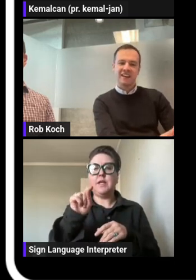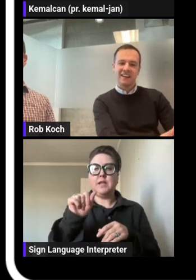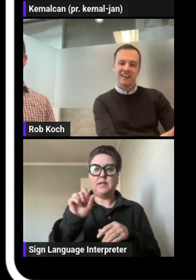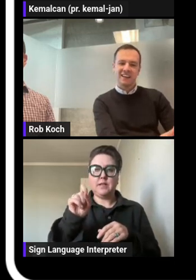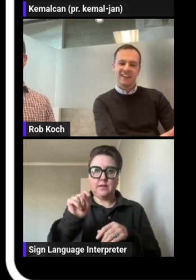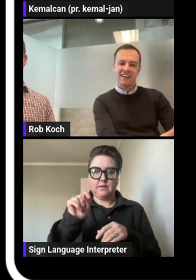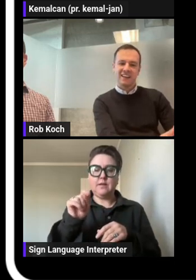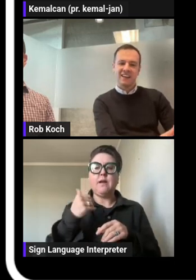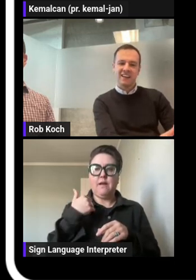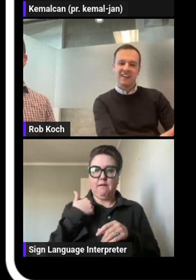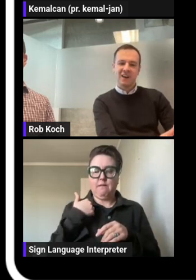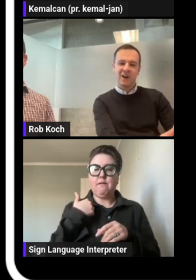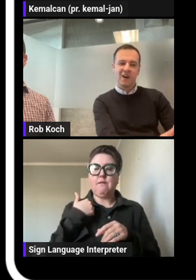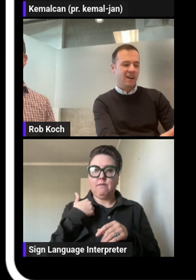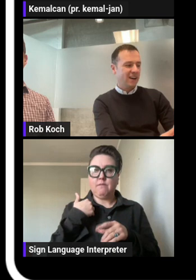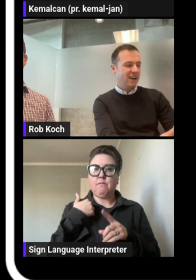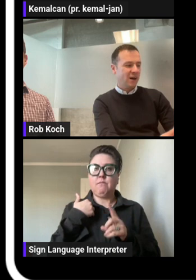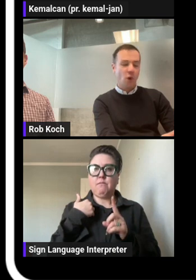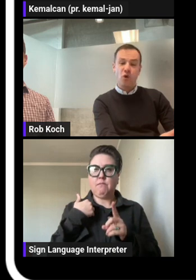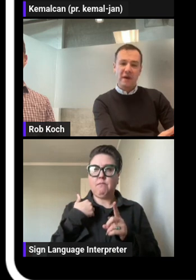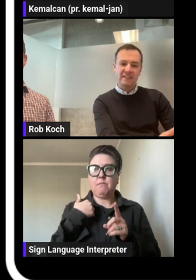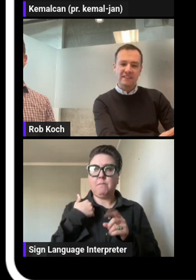had